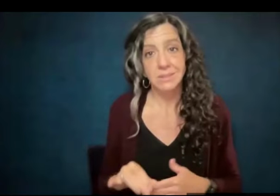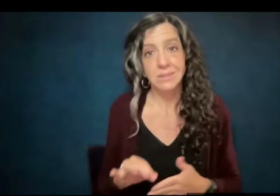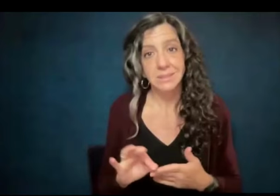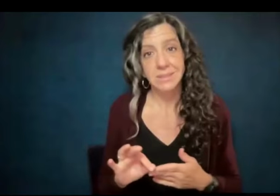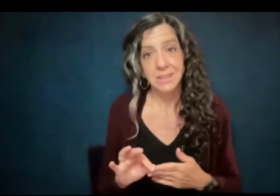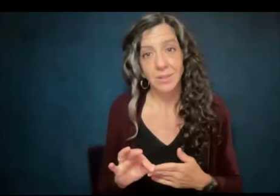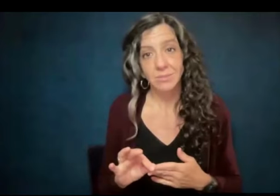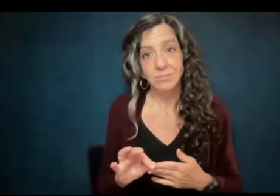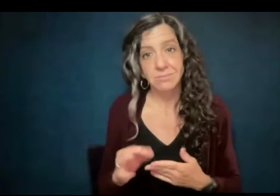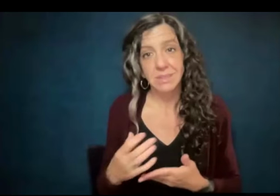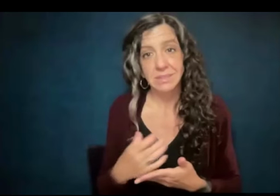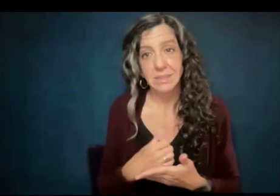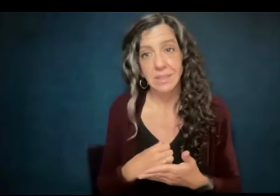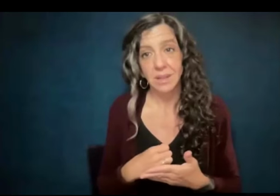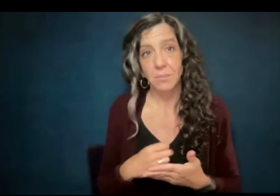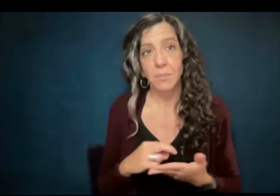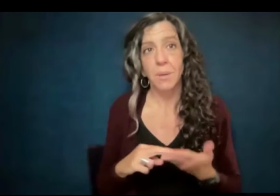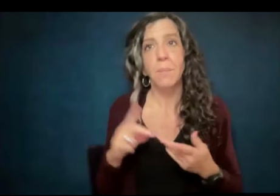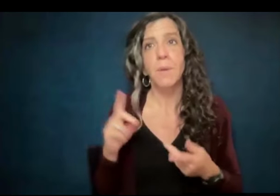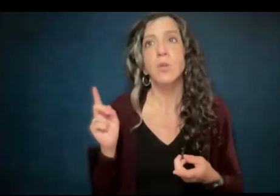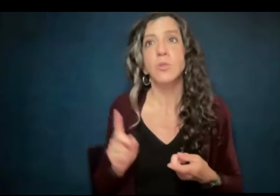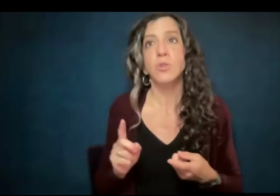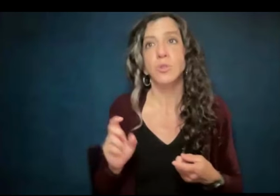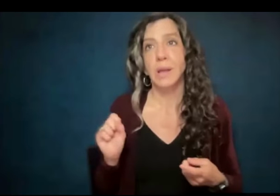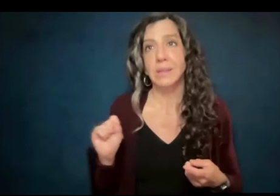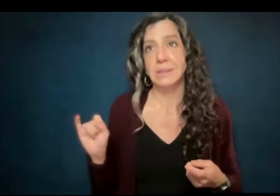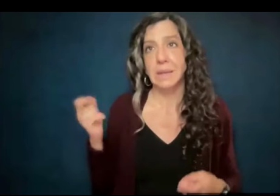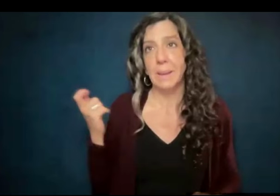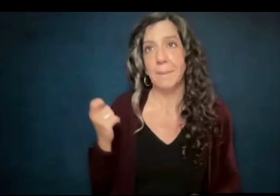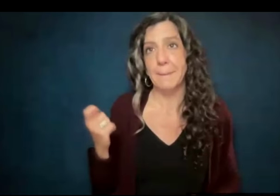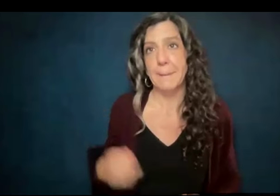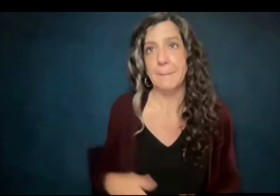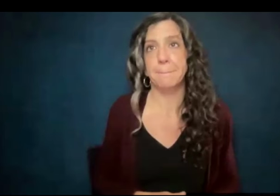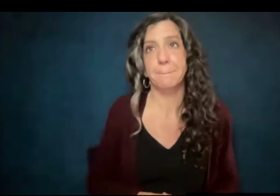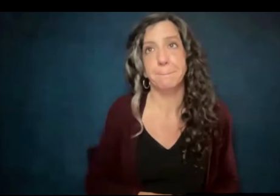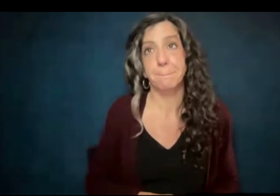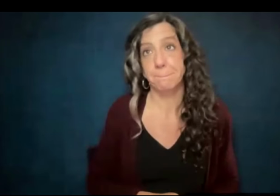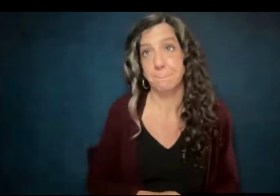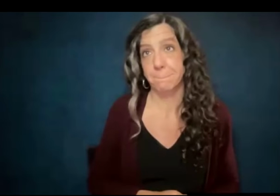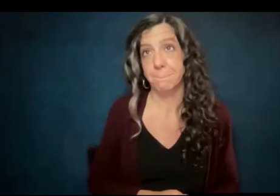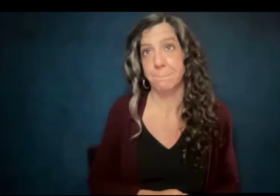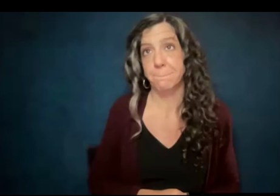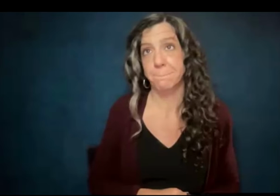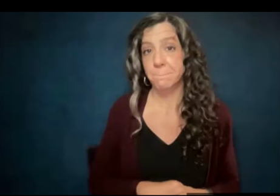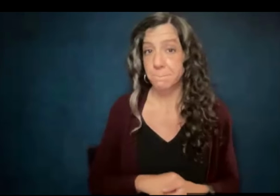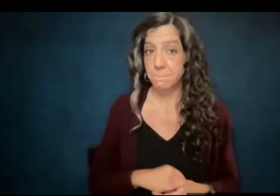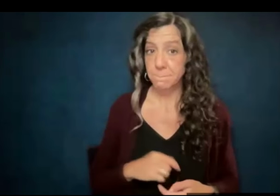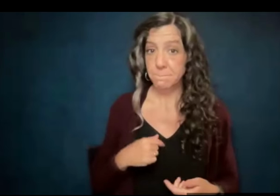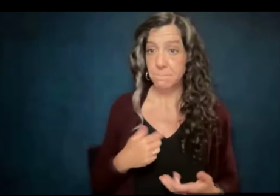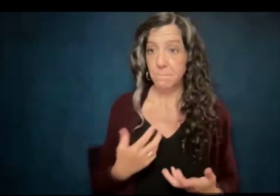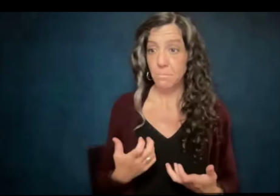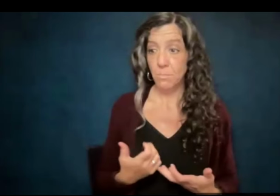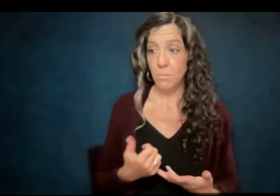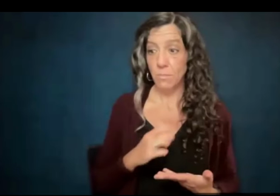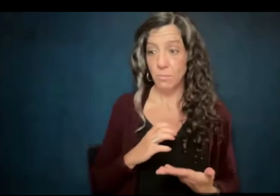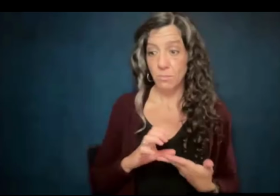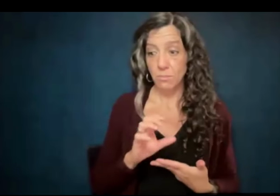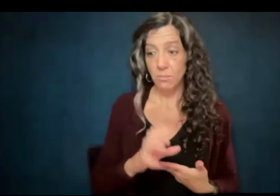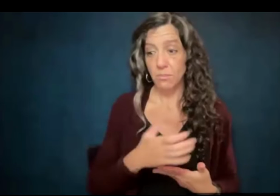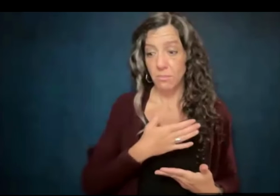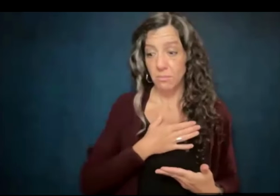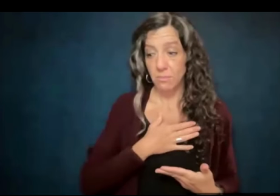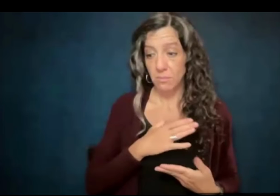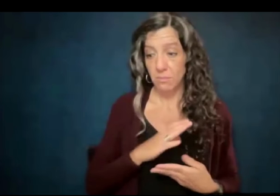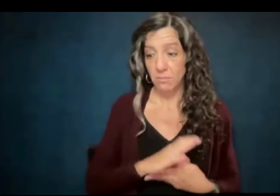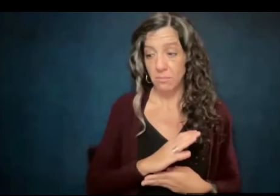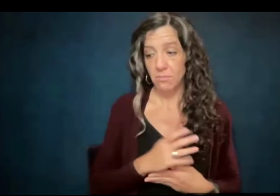as income and it would reduce the amount of my SSI payment. So if I'm going to self-fund my business, a